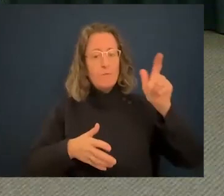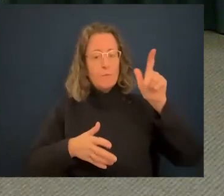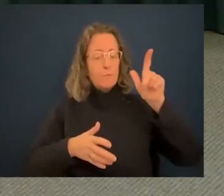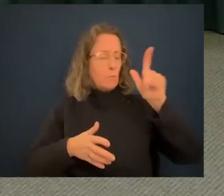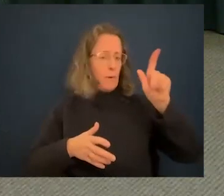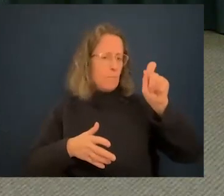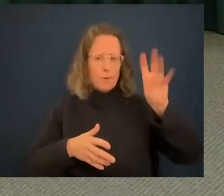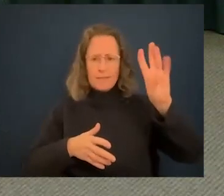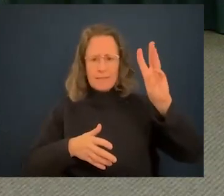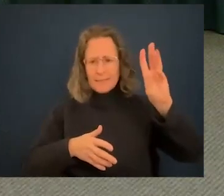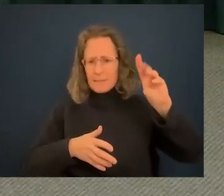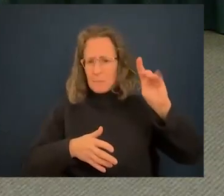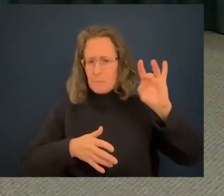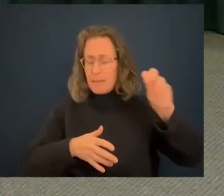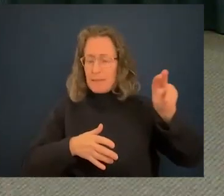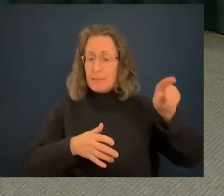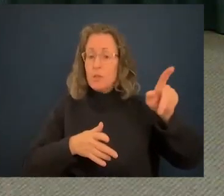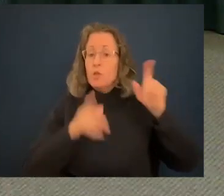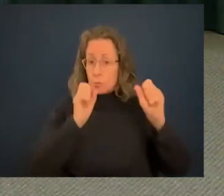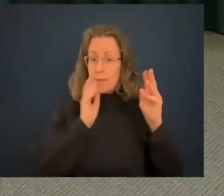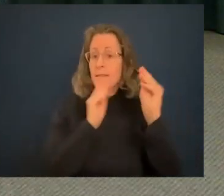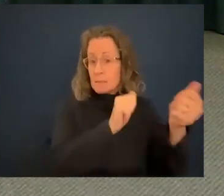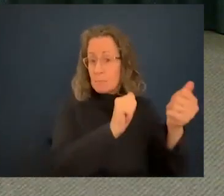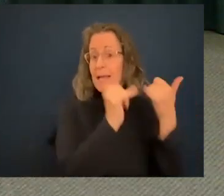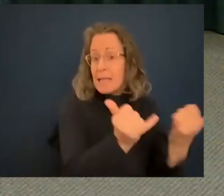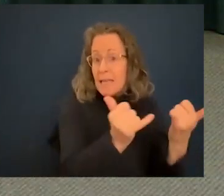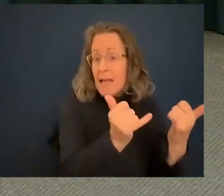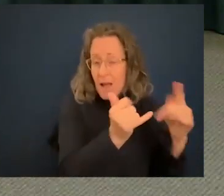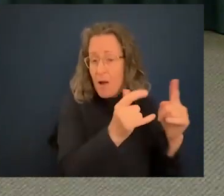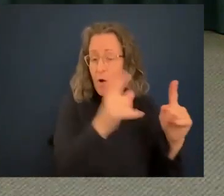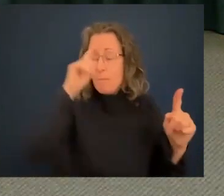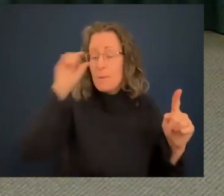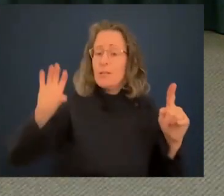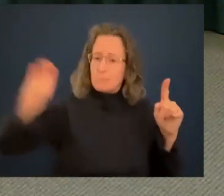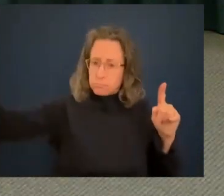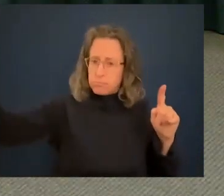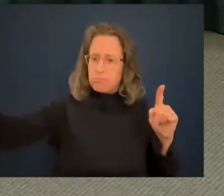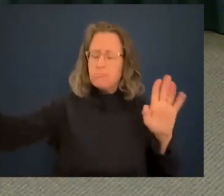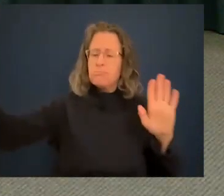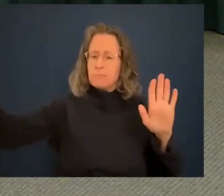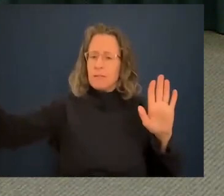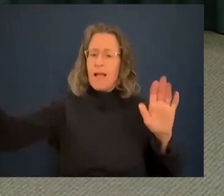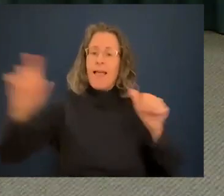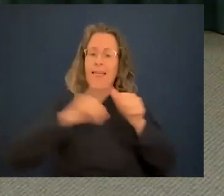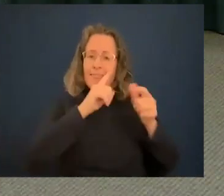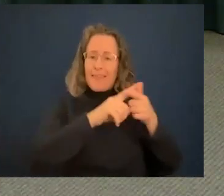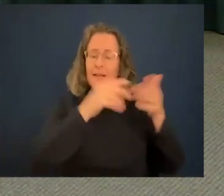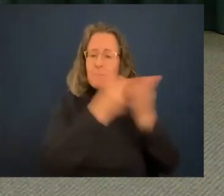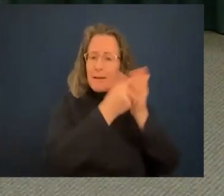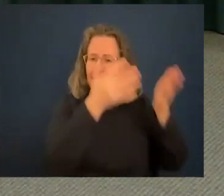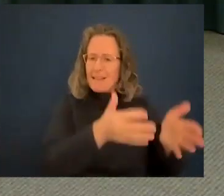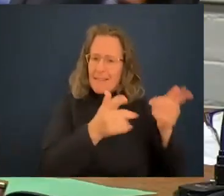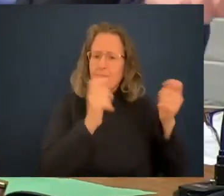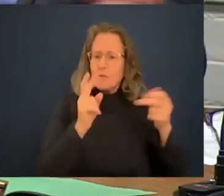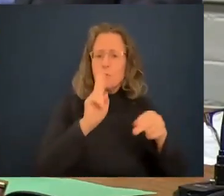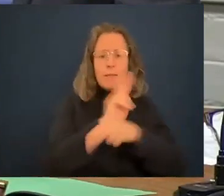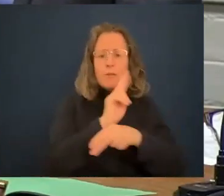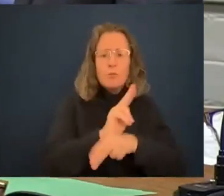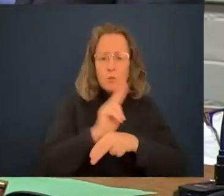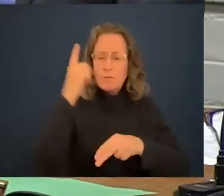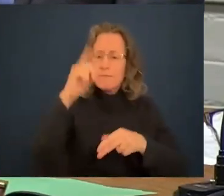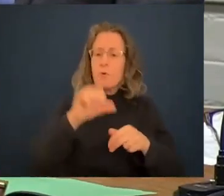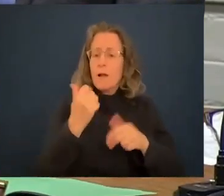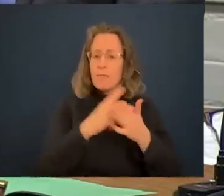because we would have you know reserved the possibility that you use the 1.75 for uh